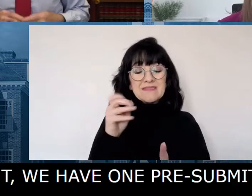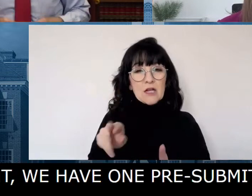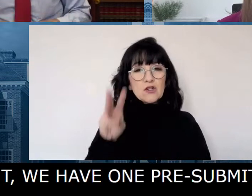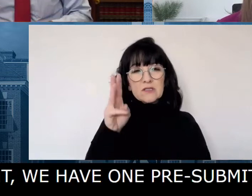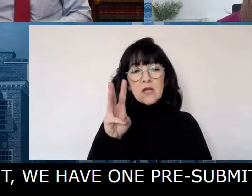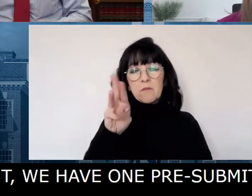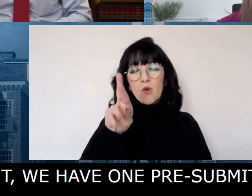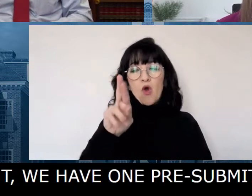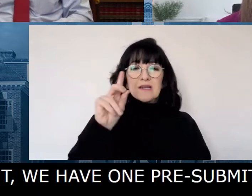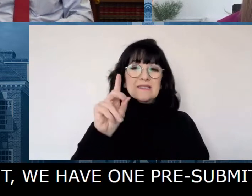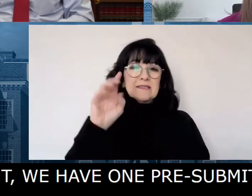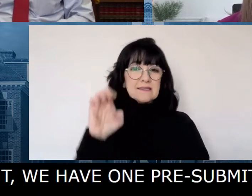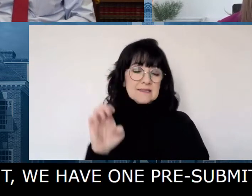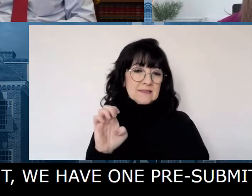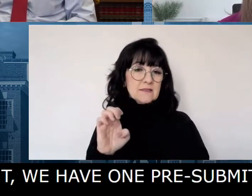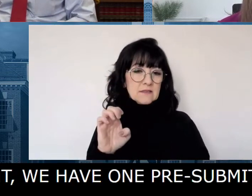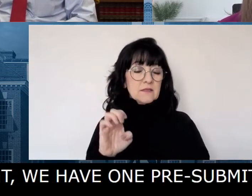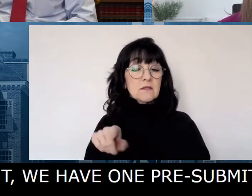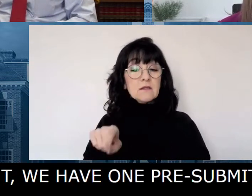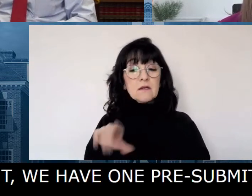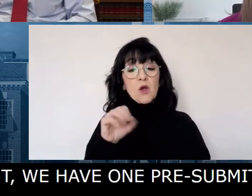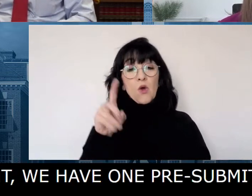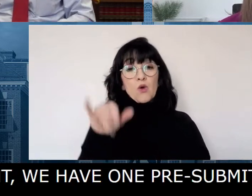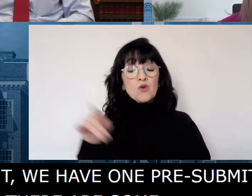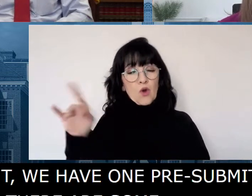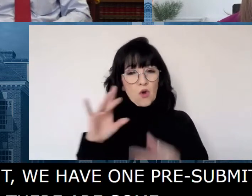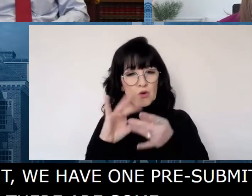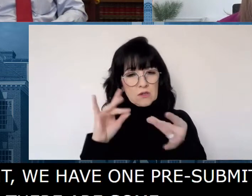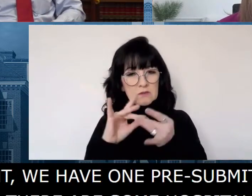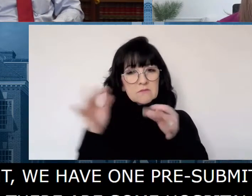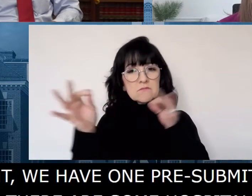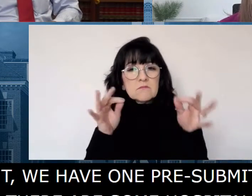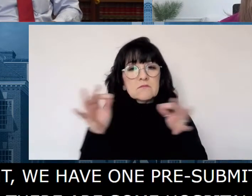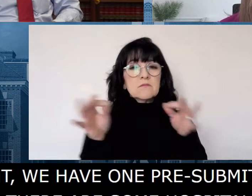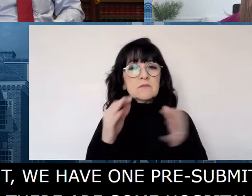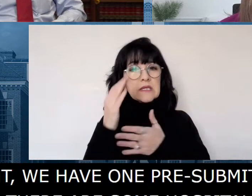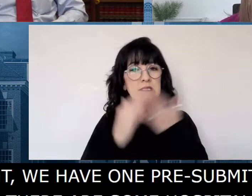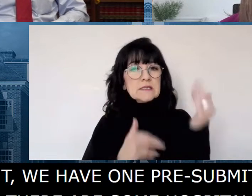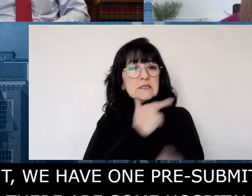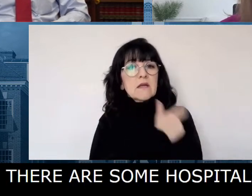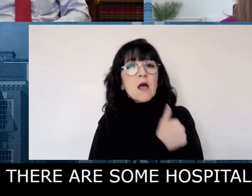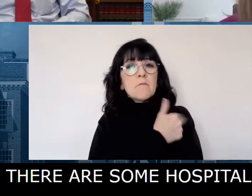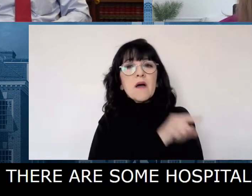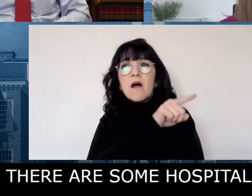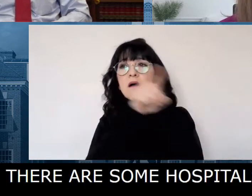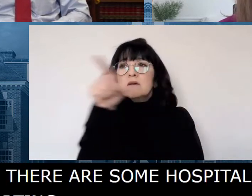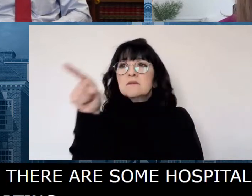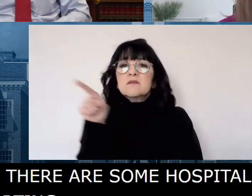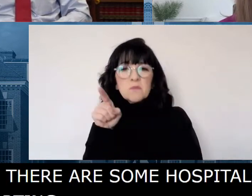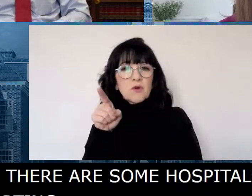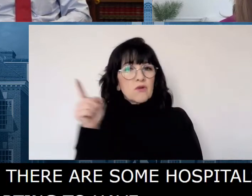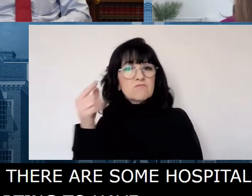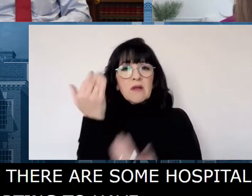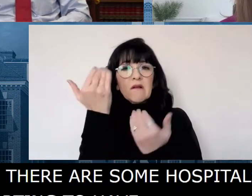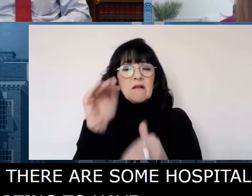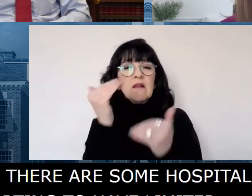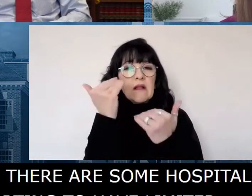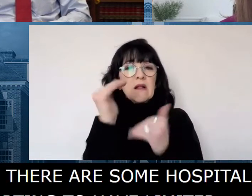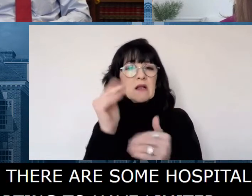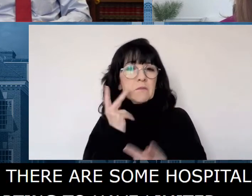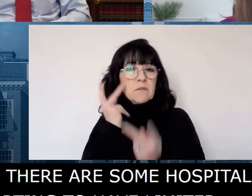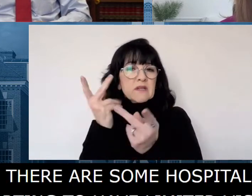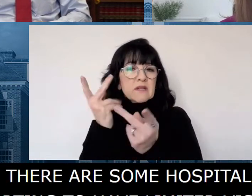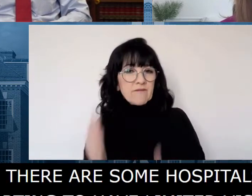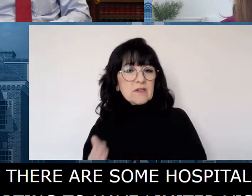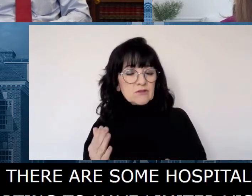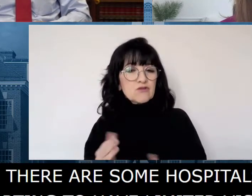Cody says there are some hospitals in the region who are starting to have limited visitors come in. With the numbers the way they are, is it safe